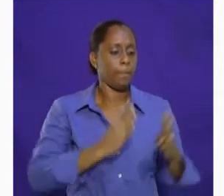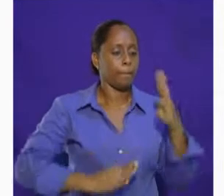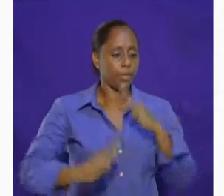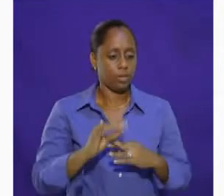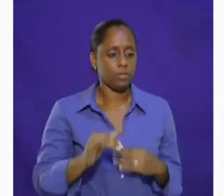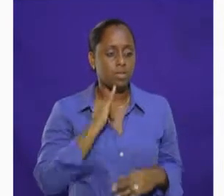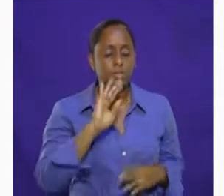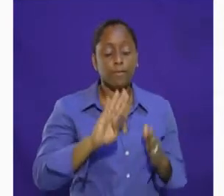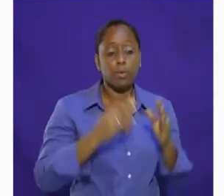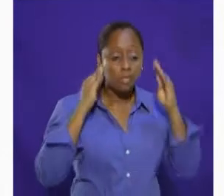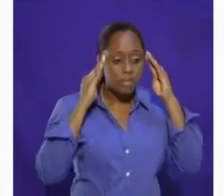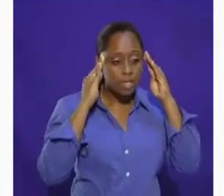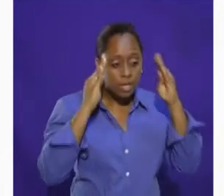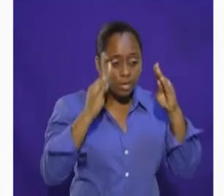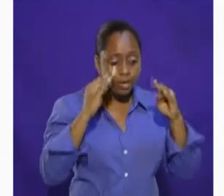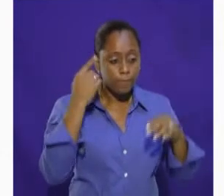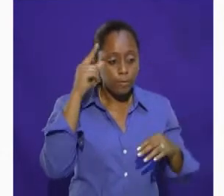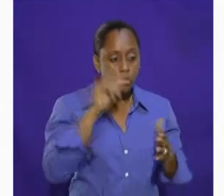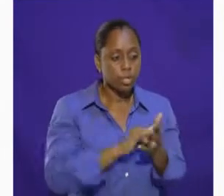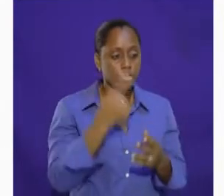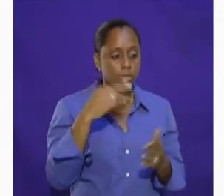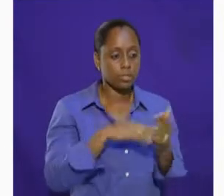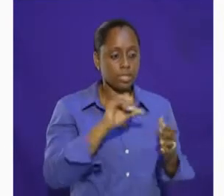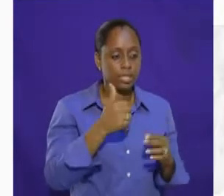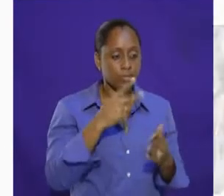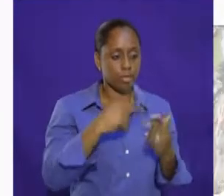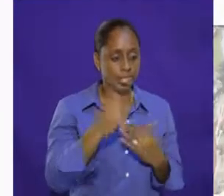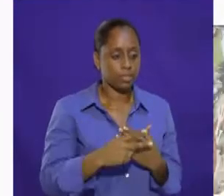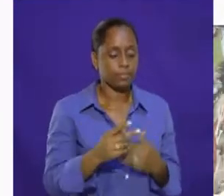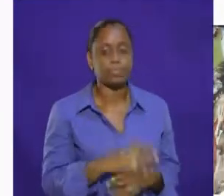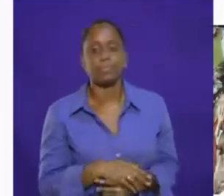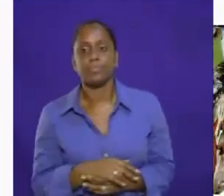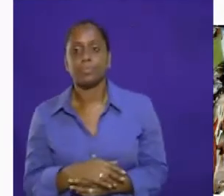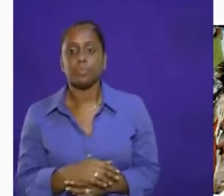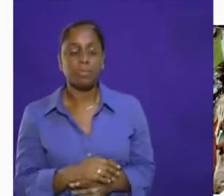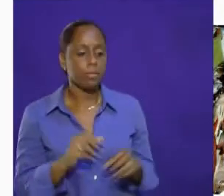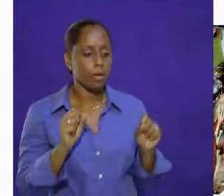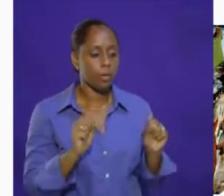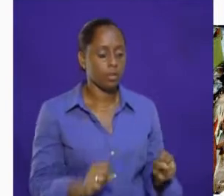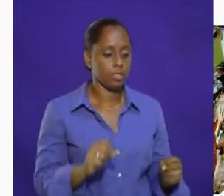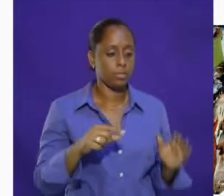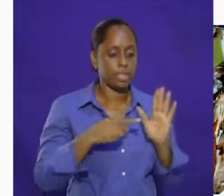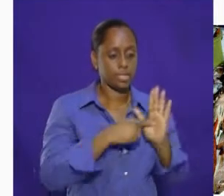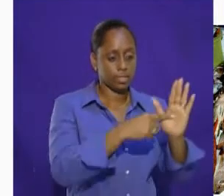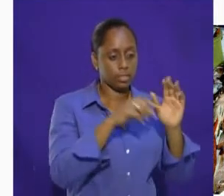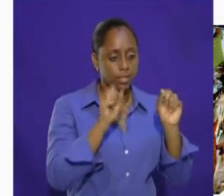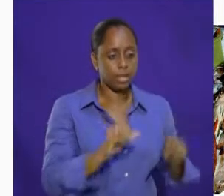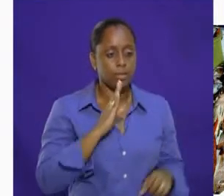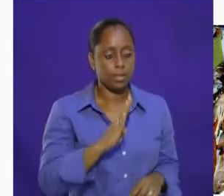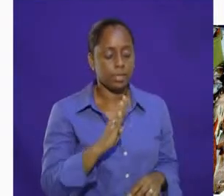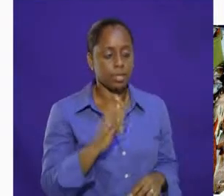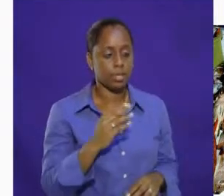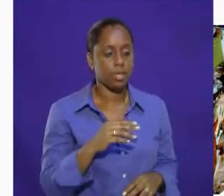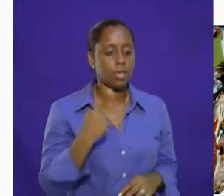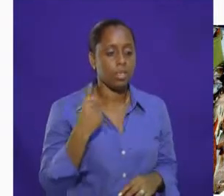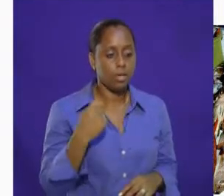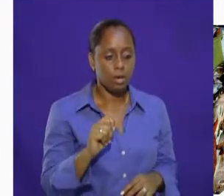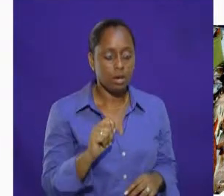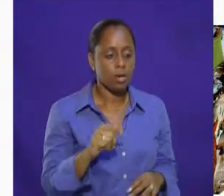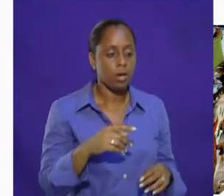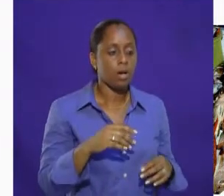biodiversity is the fourth focal area in the 2010 framework. Possible indicators could be the preparation